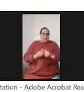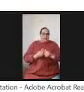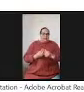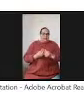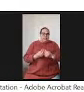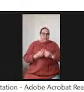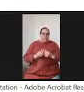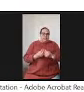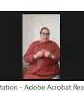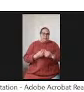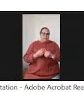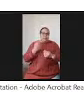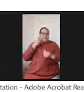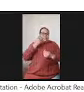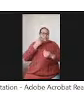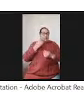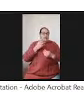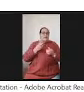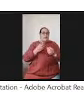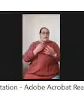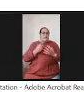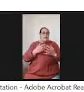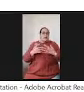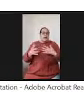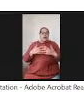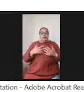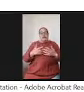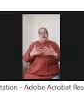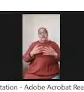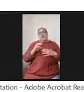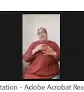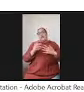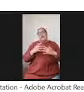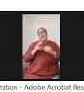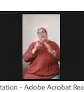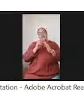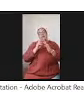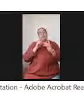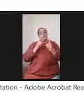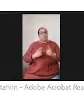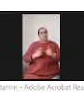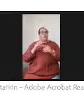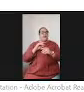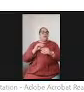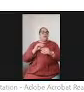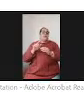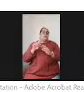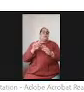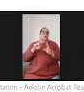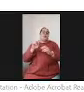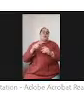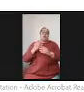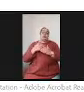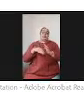Mr. Secretary, were there any feedback on any instructions issued in terms of Section